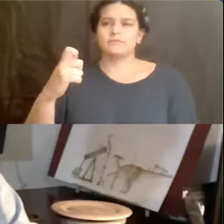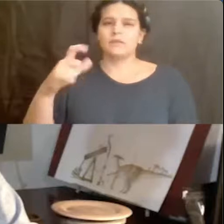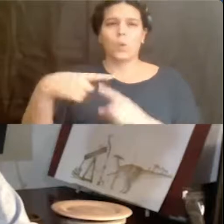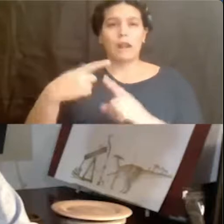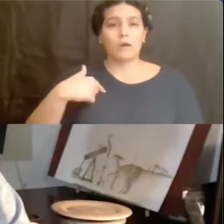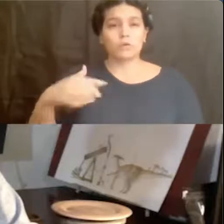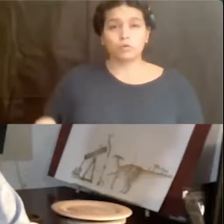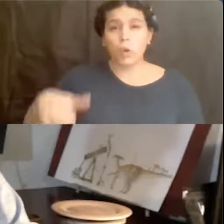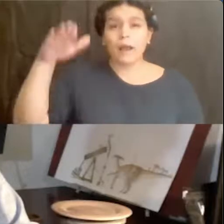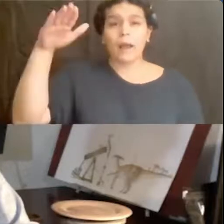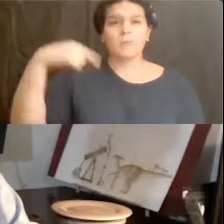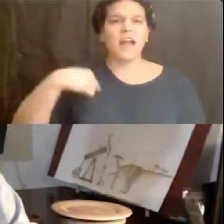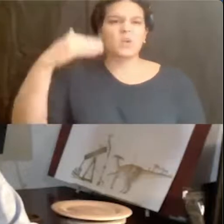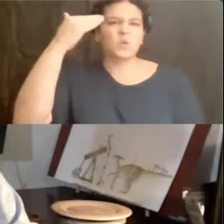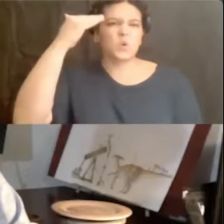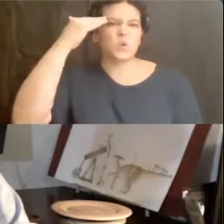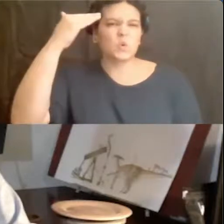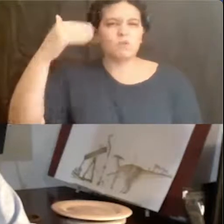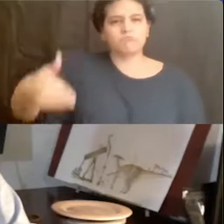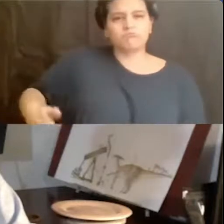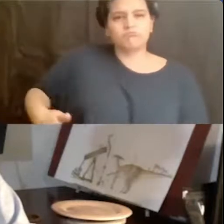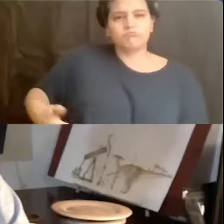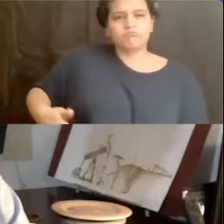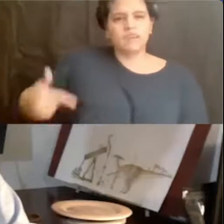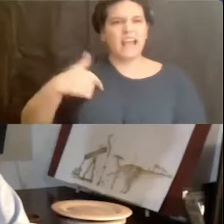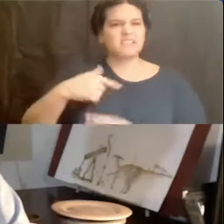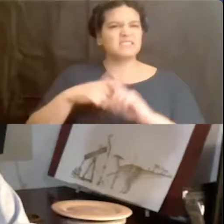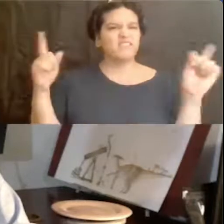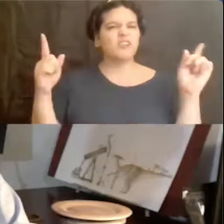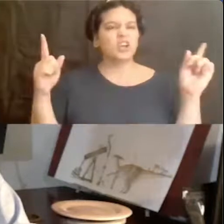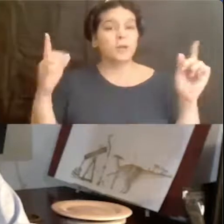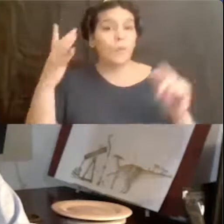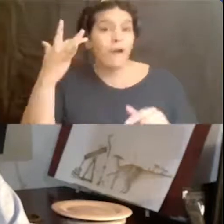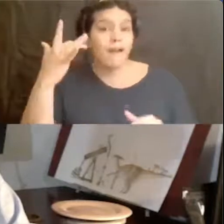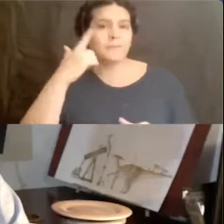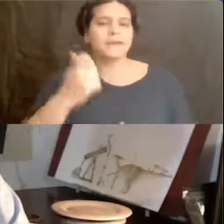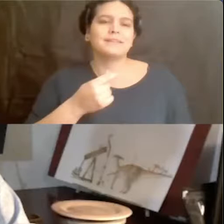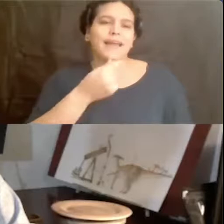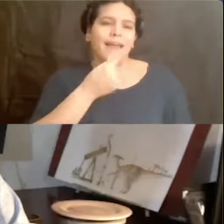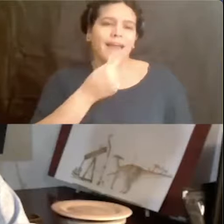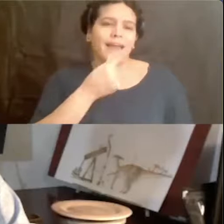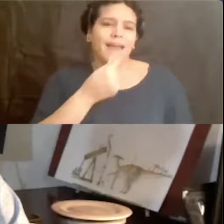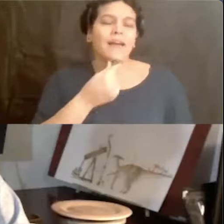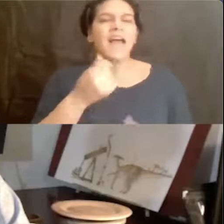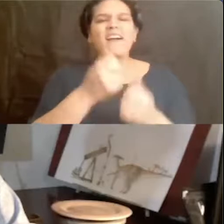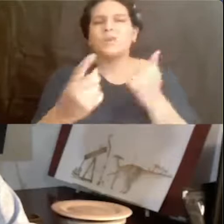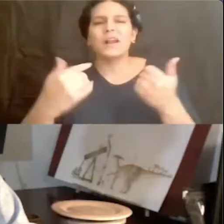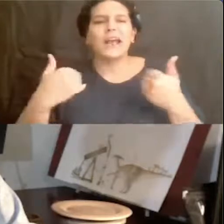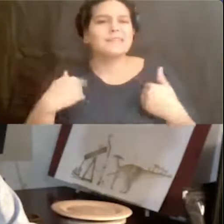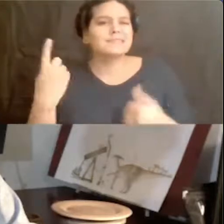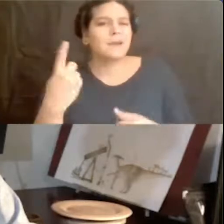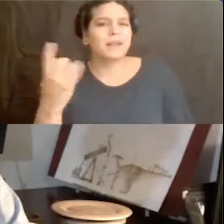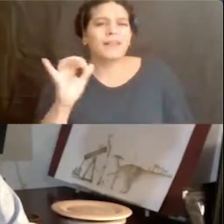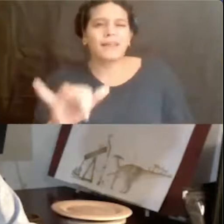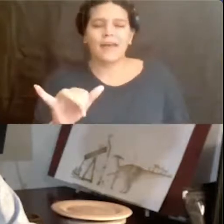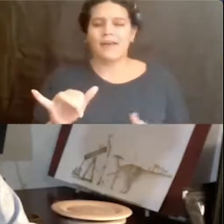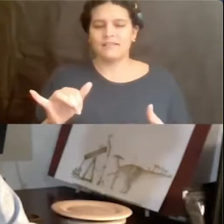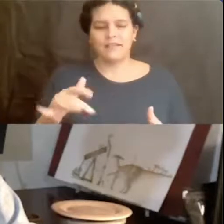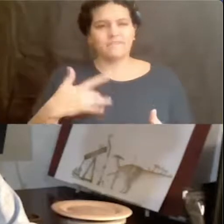know. And I think everybody has something like that that they can relate to,